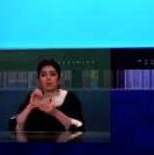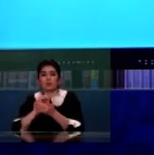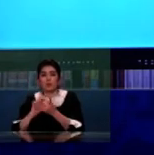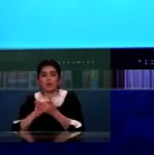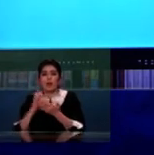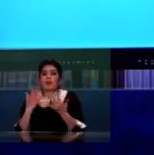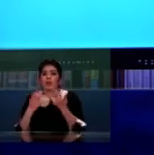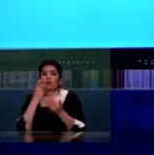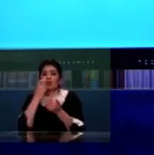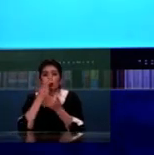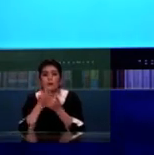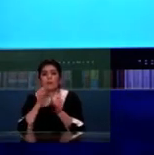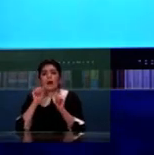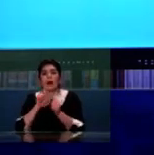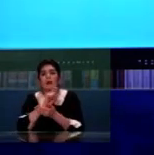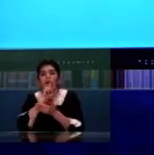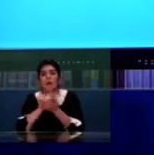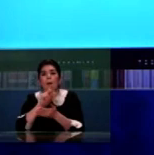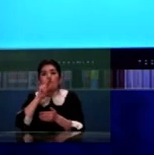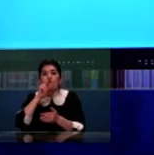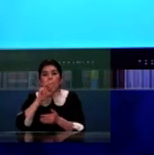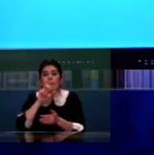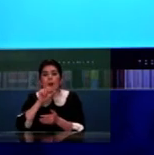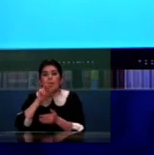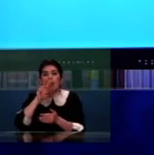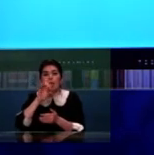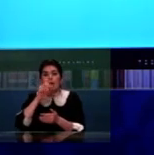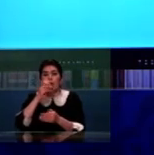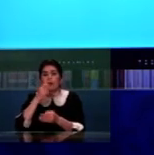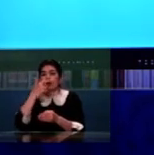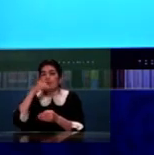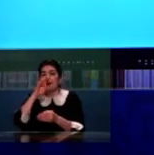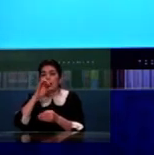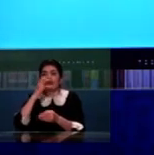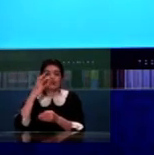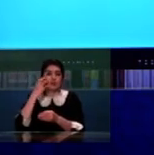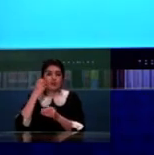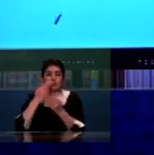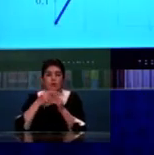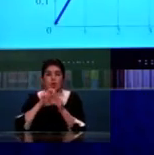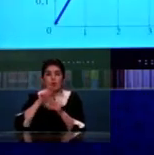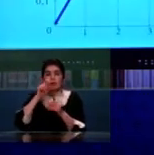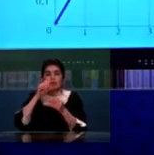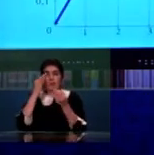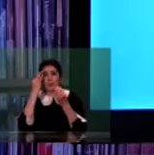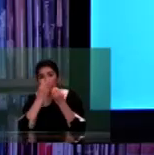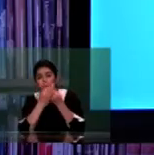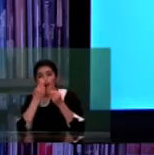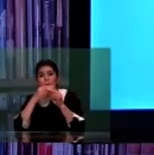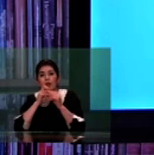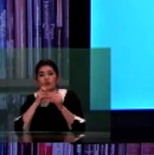Yana qanday ko'rinishini bilardik? Albatta, poligon, ya'ni grafik ko'rinishida olmalarda dog' uchrashi